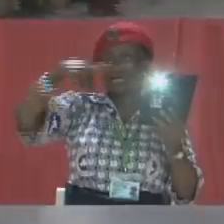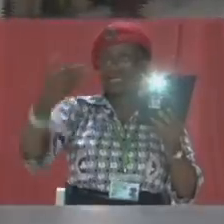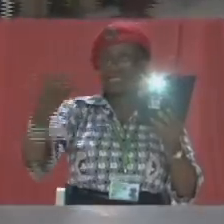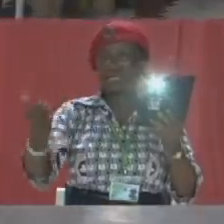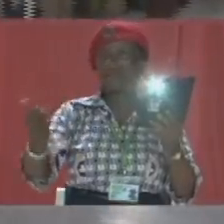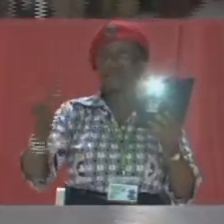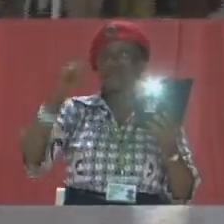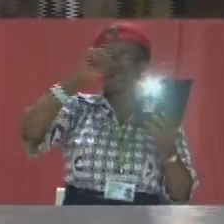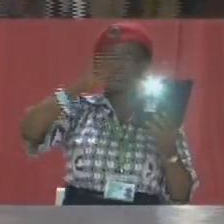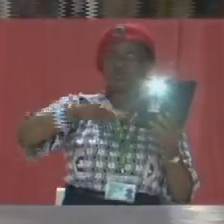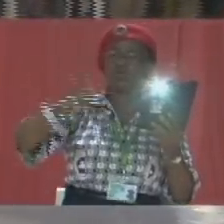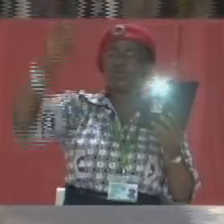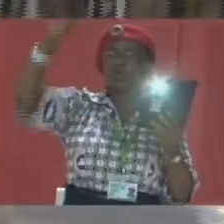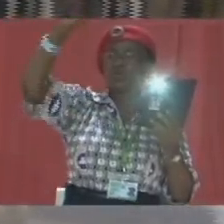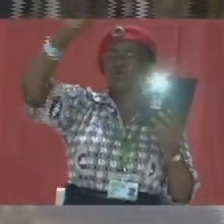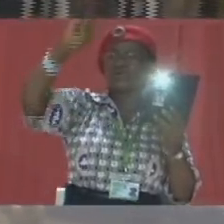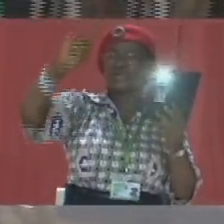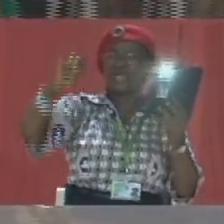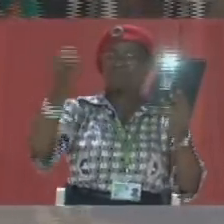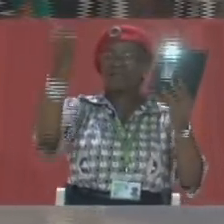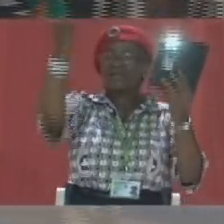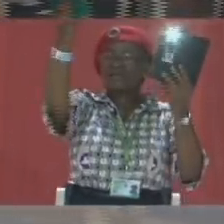now.